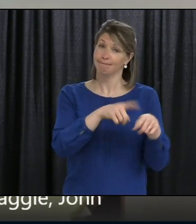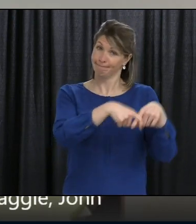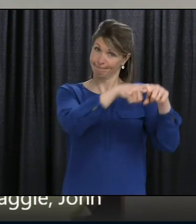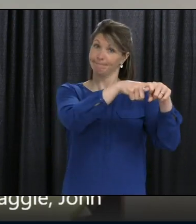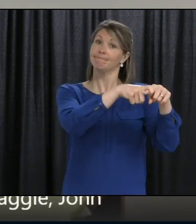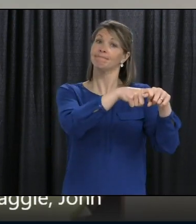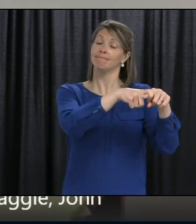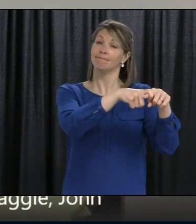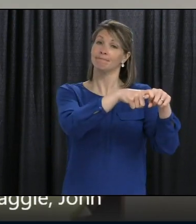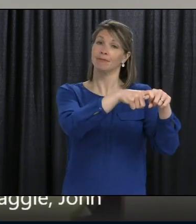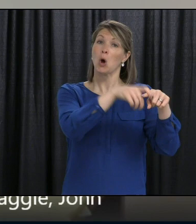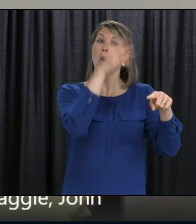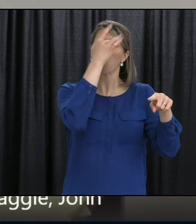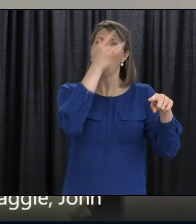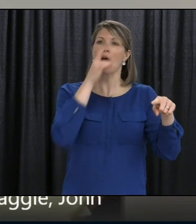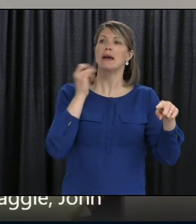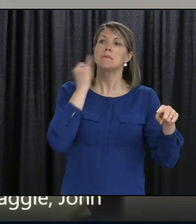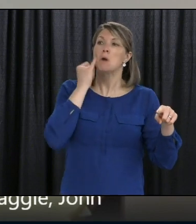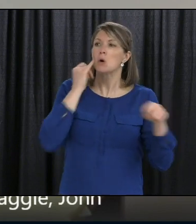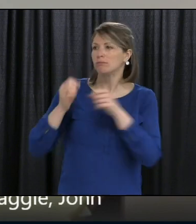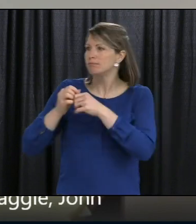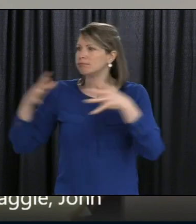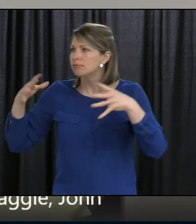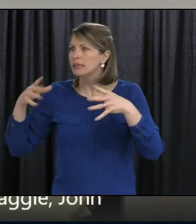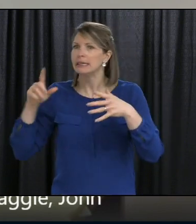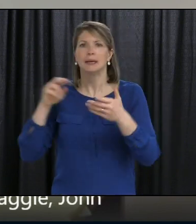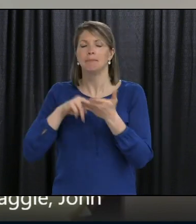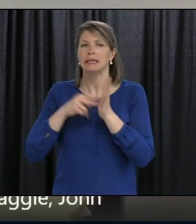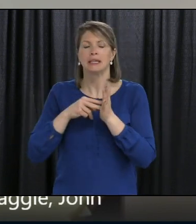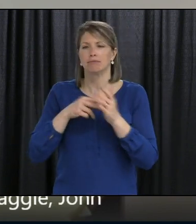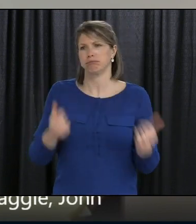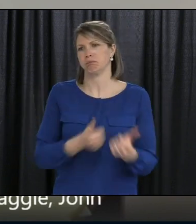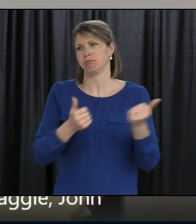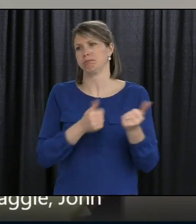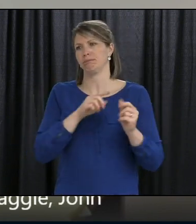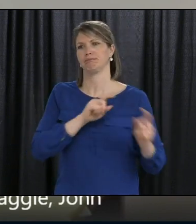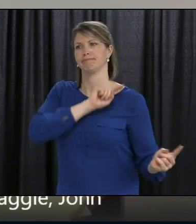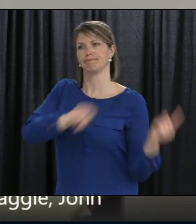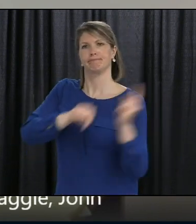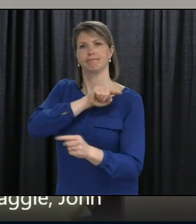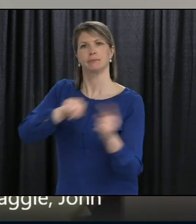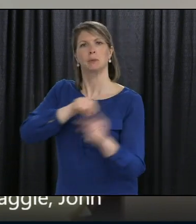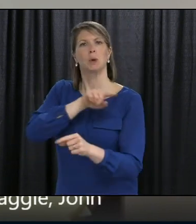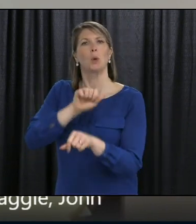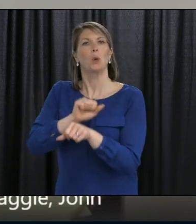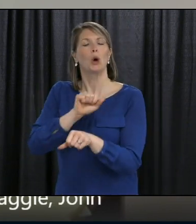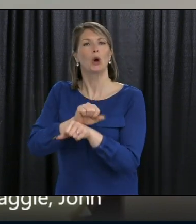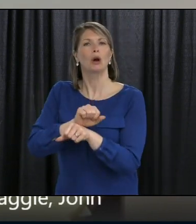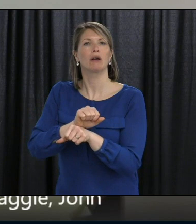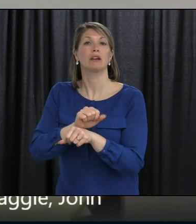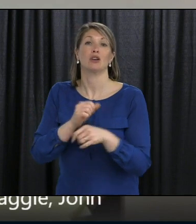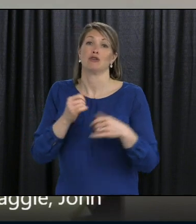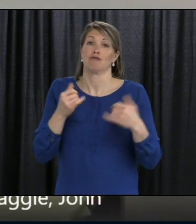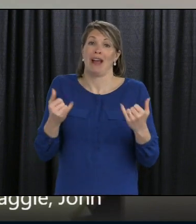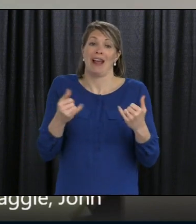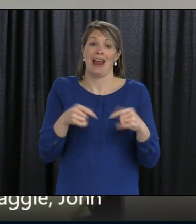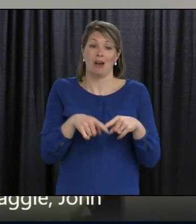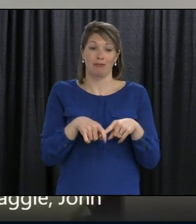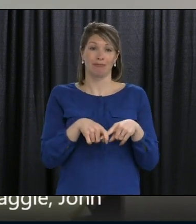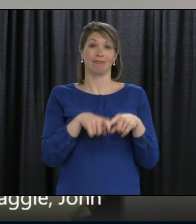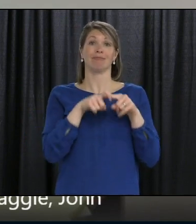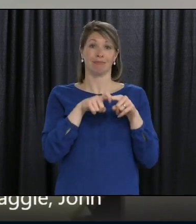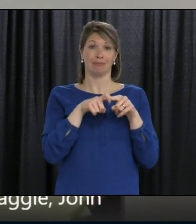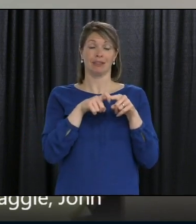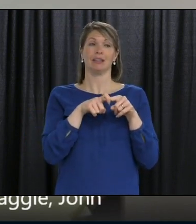summer, the RHAs would run down their number of operating rooms, often till after Labor Day, to allow